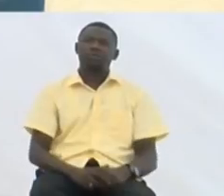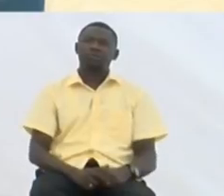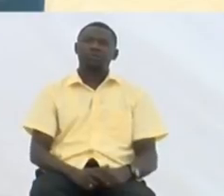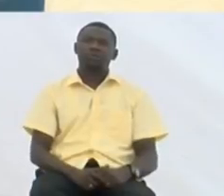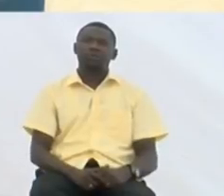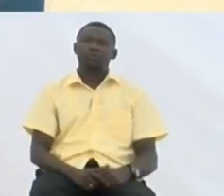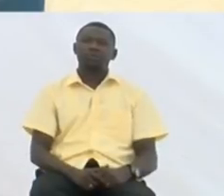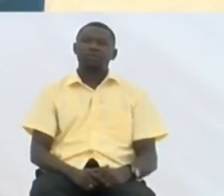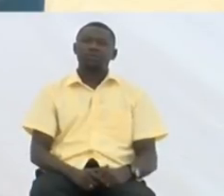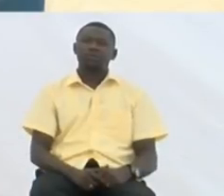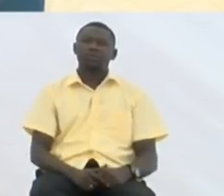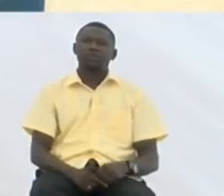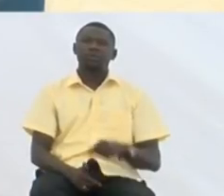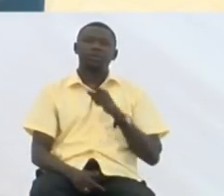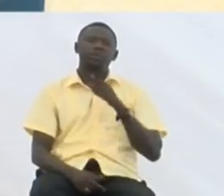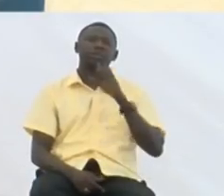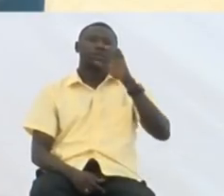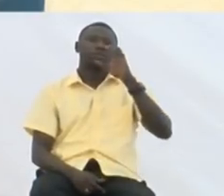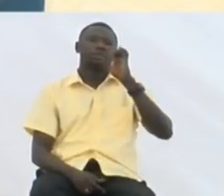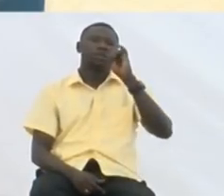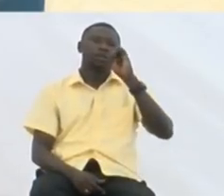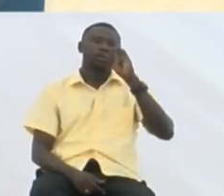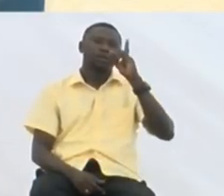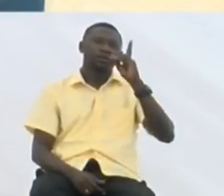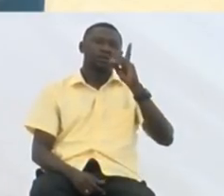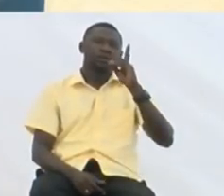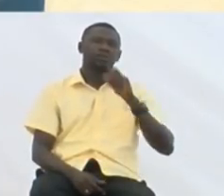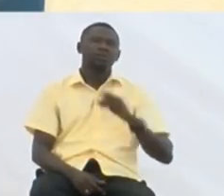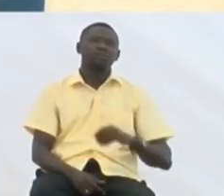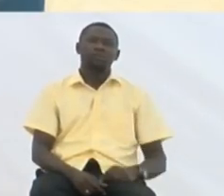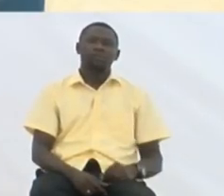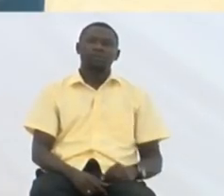happened. The CID, he